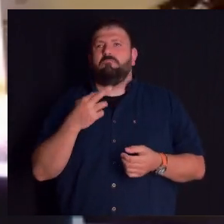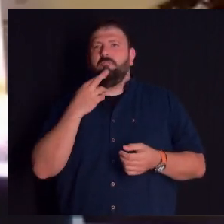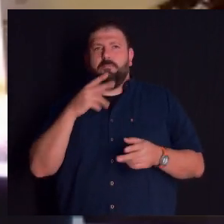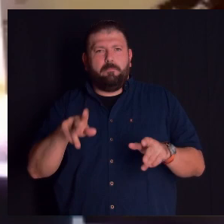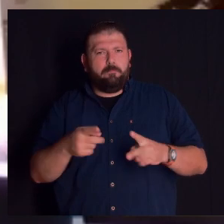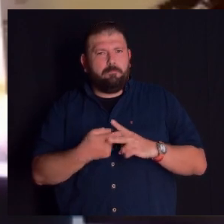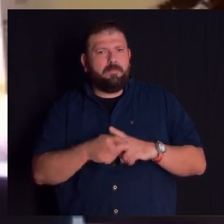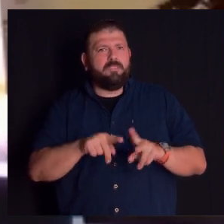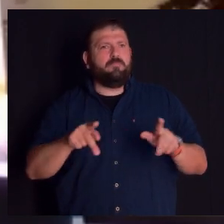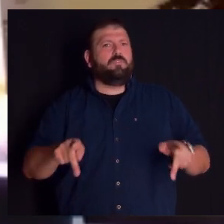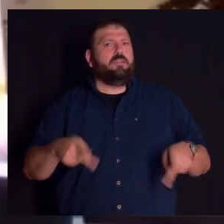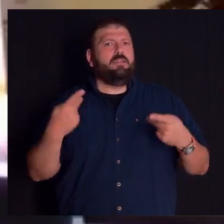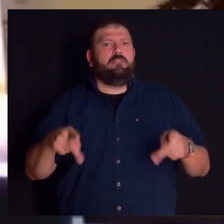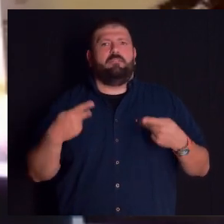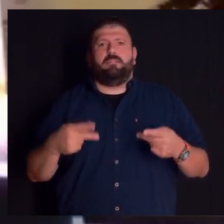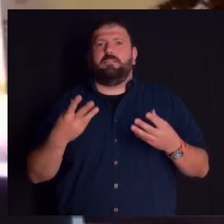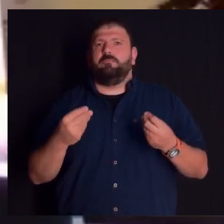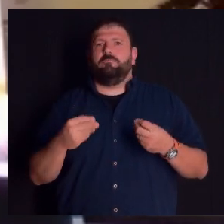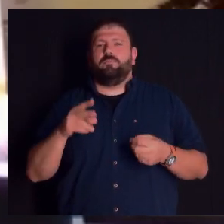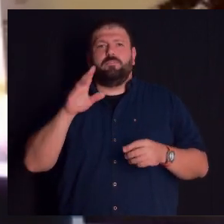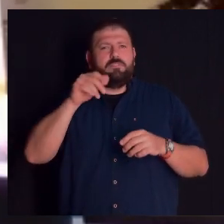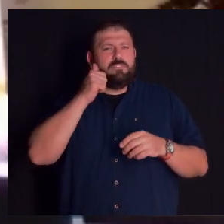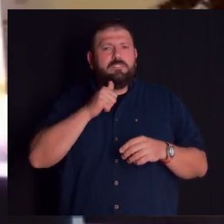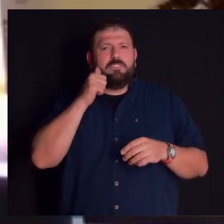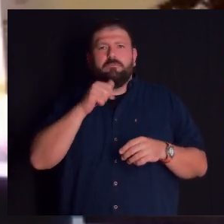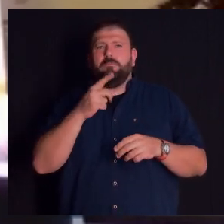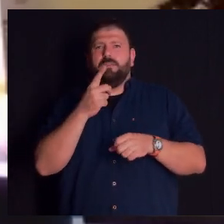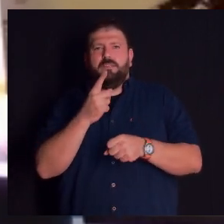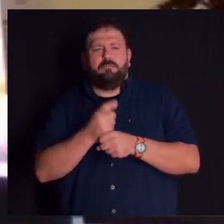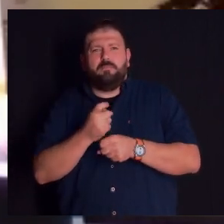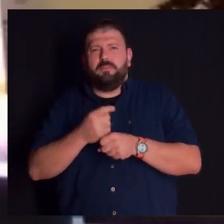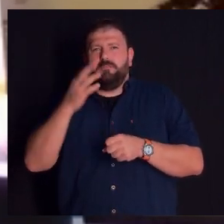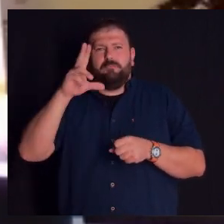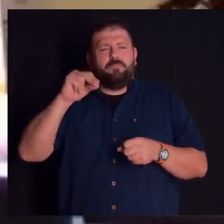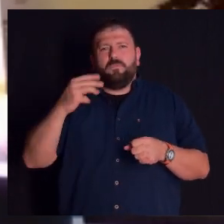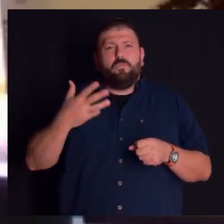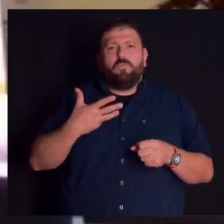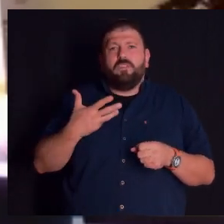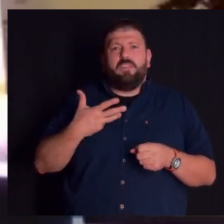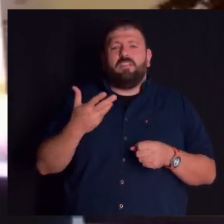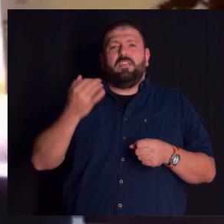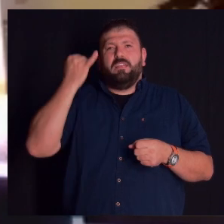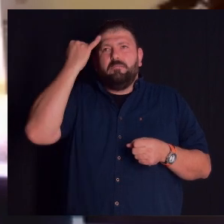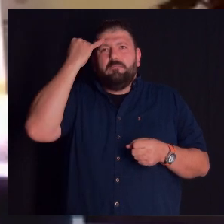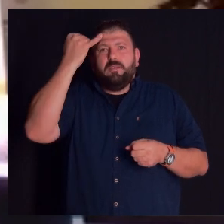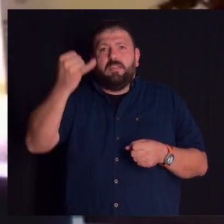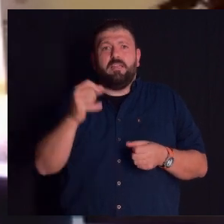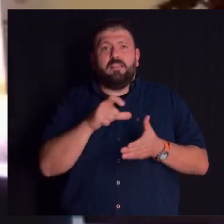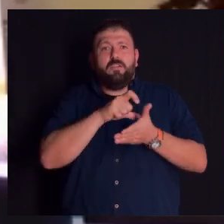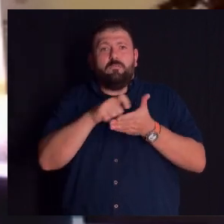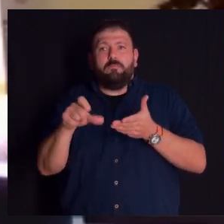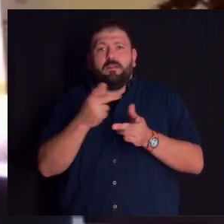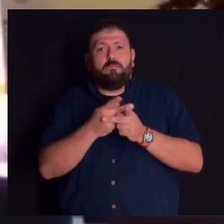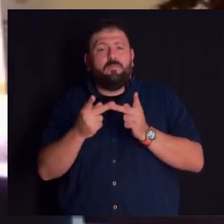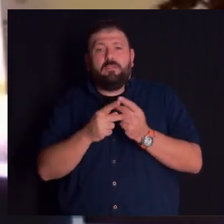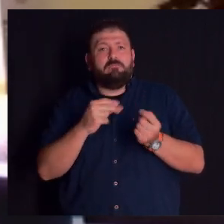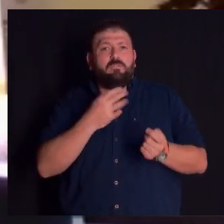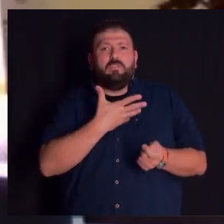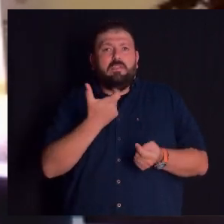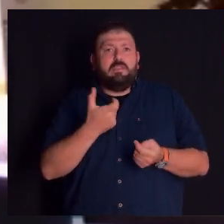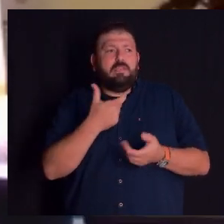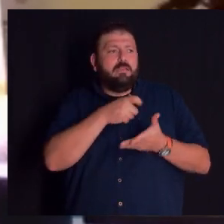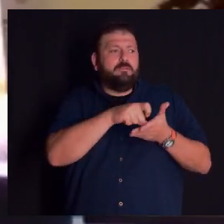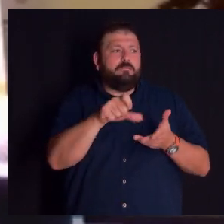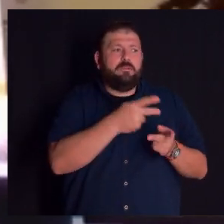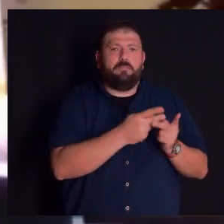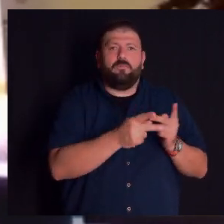impressive. We are in Primero the al principio retail era, business. imagínate, yo ni So tenía ni para poder comprar un solo imagine producto. Tuve que I pedir prestado para cannot